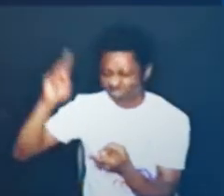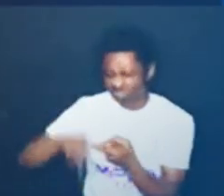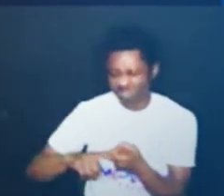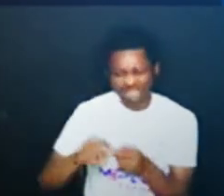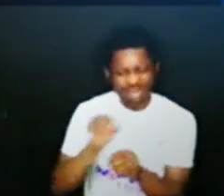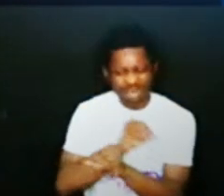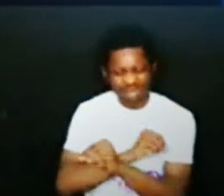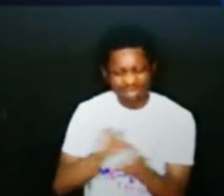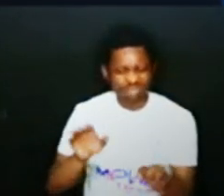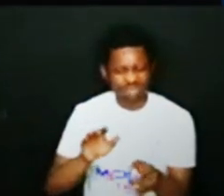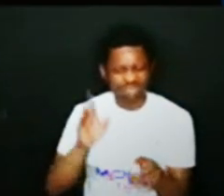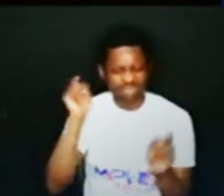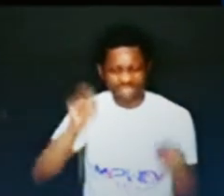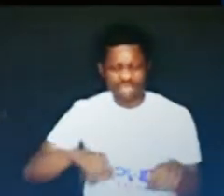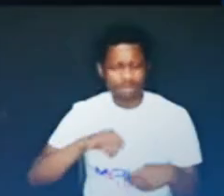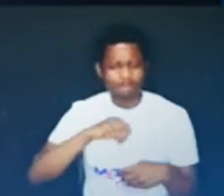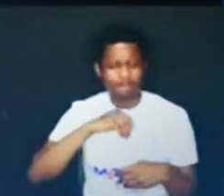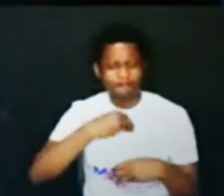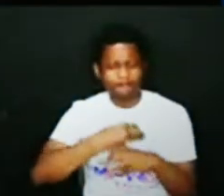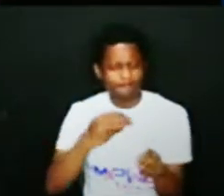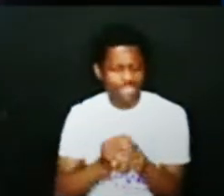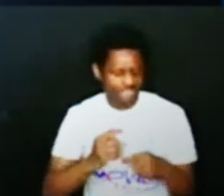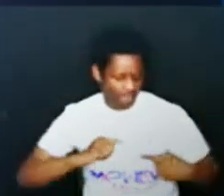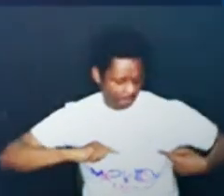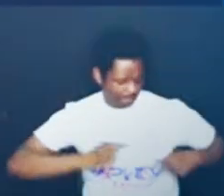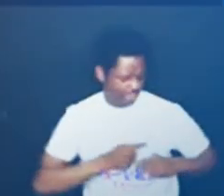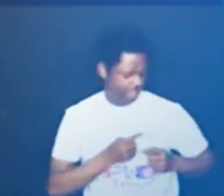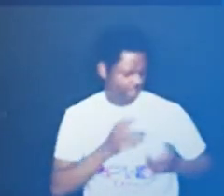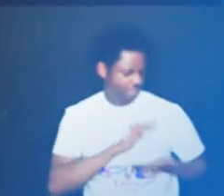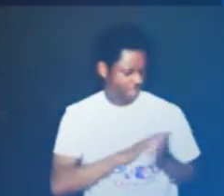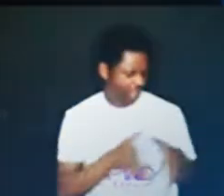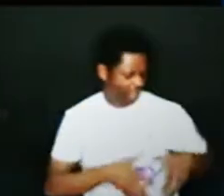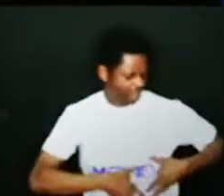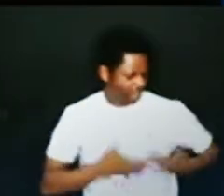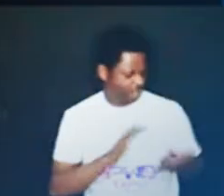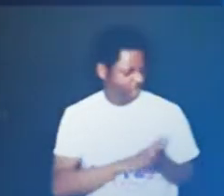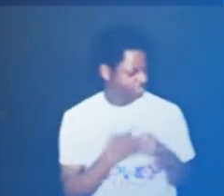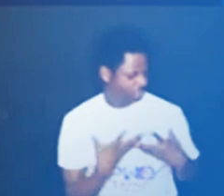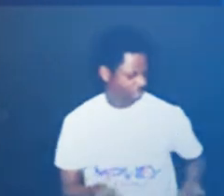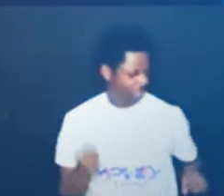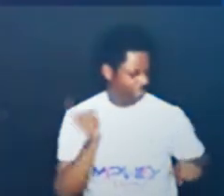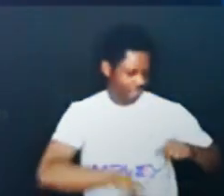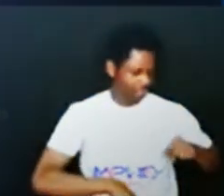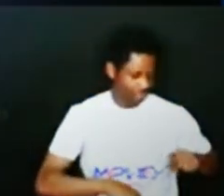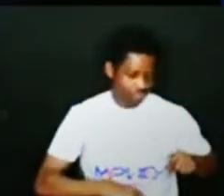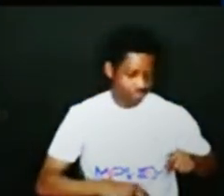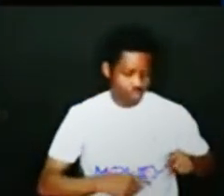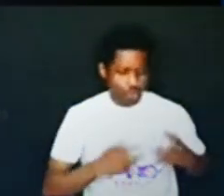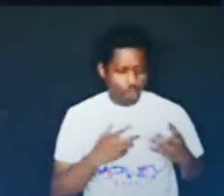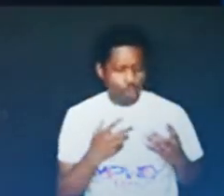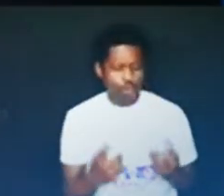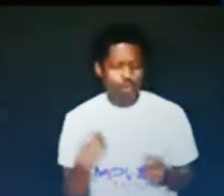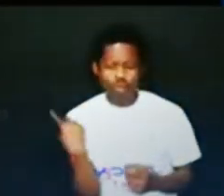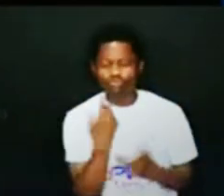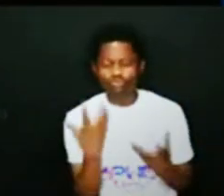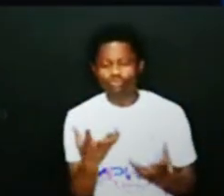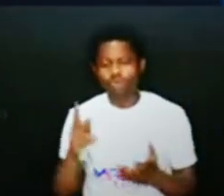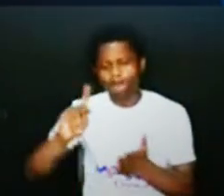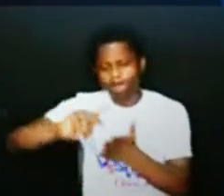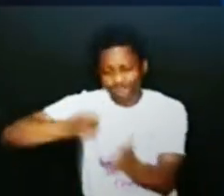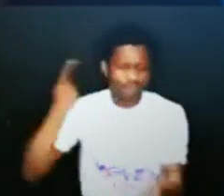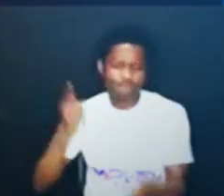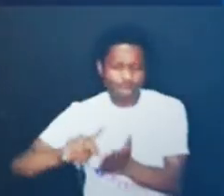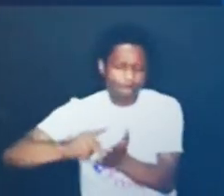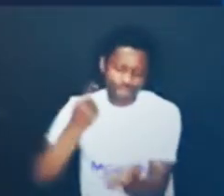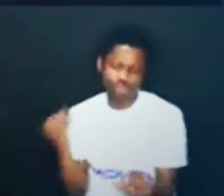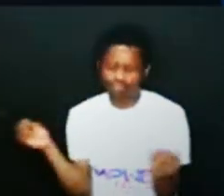Nipa watching ya udie so sa no bribia mu no pa kwanya bi se ne be ya wo betumi atua ne a wo di ne ho ya no ka enu si